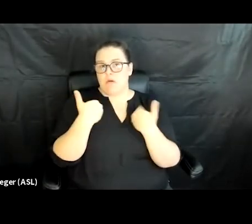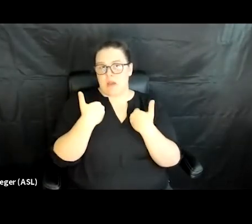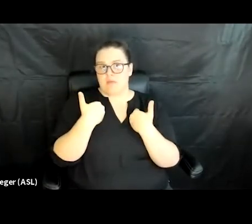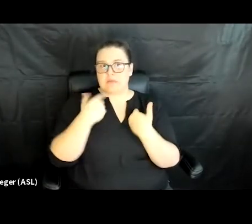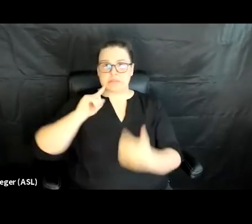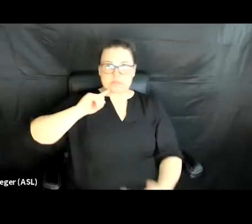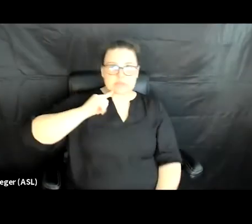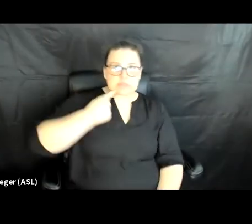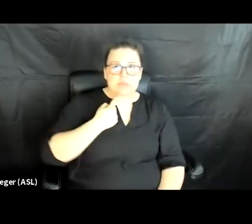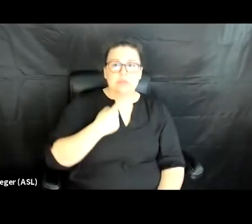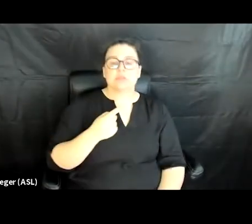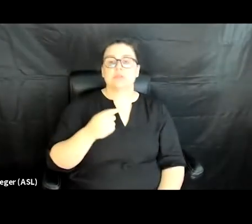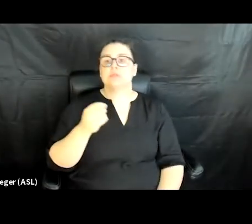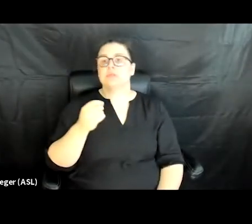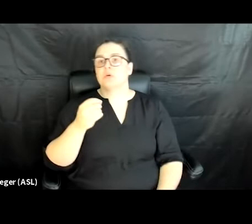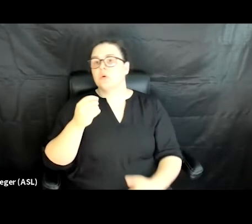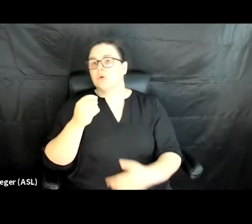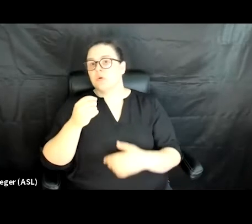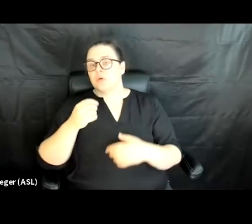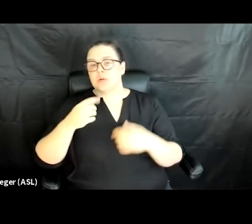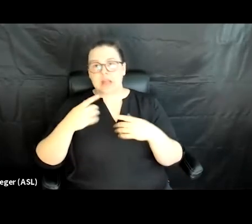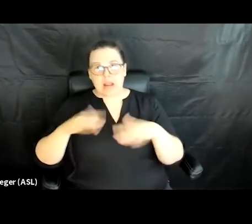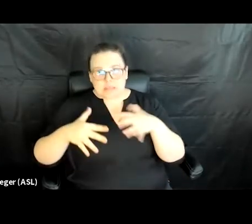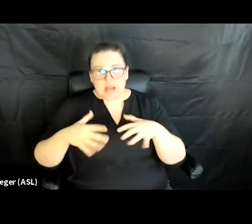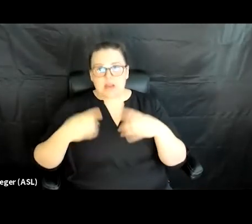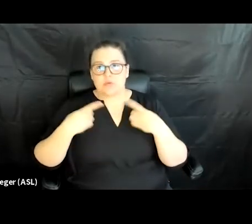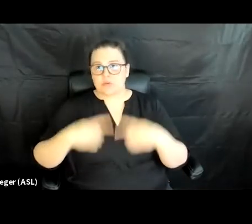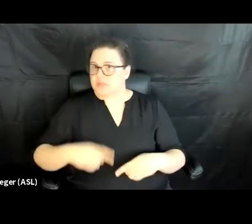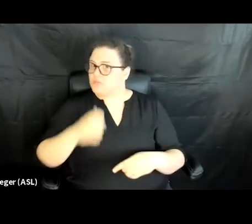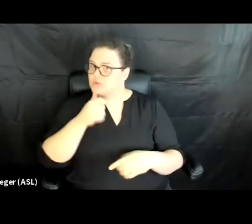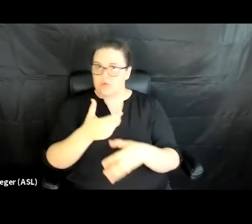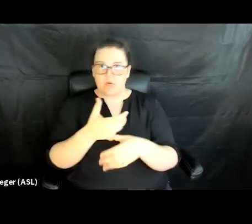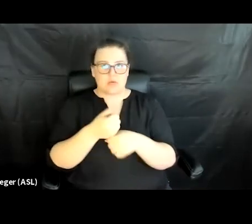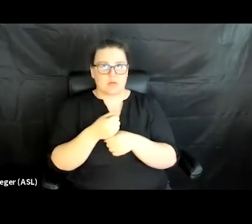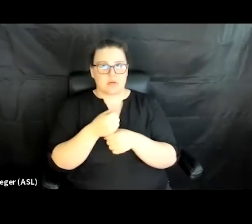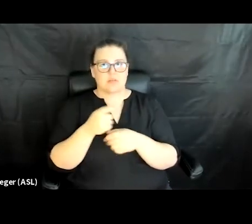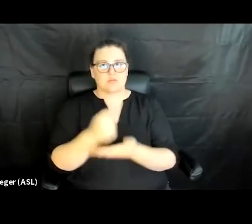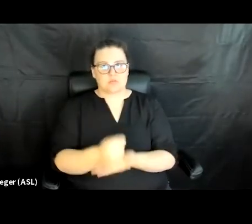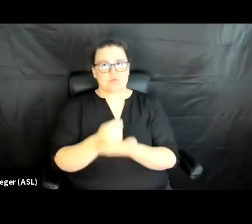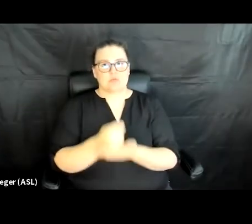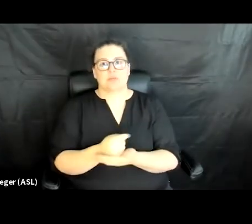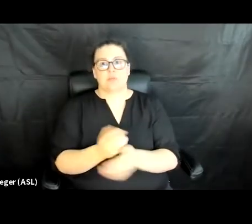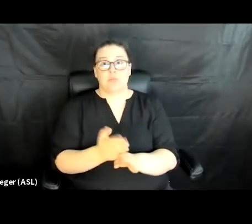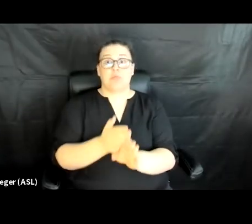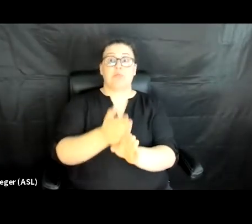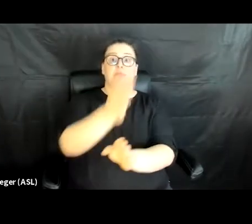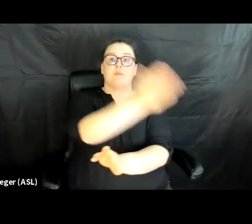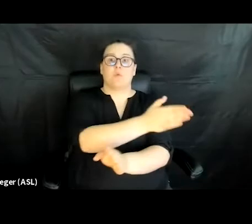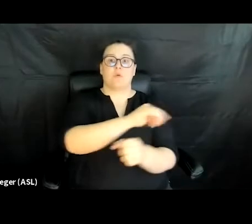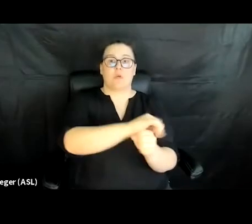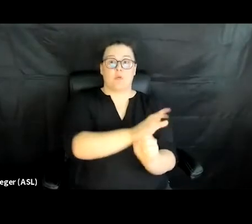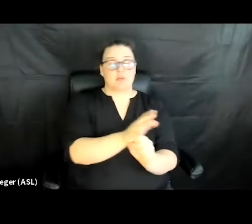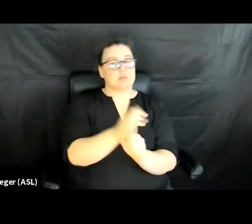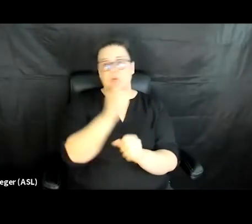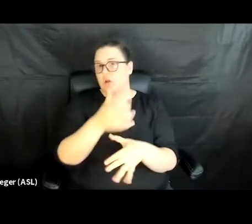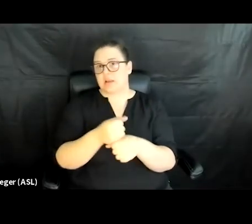severe anxiety or depression were not receiving treatment prior to the pandemic. There's no reason to